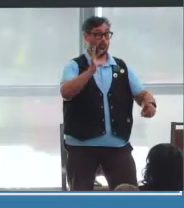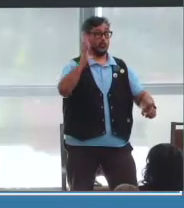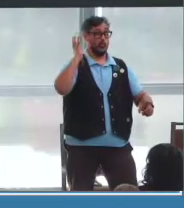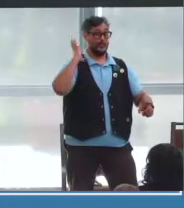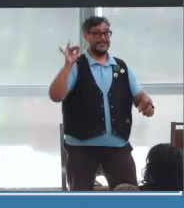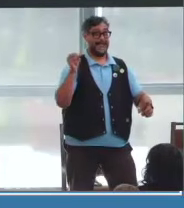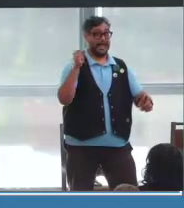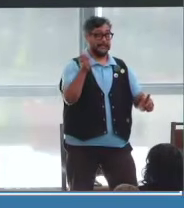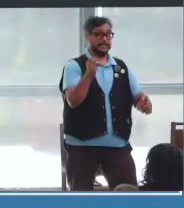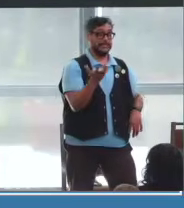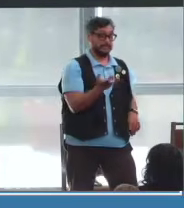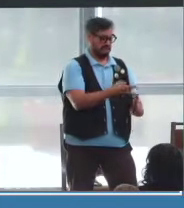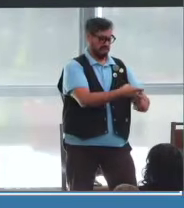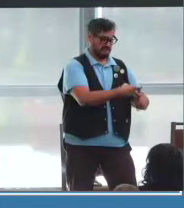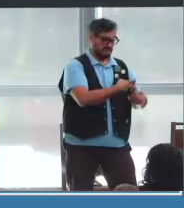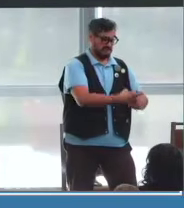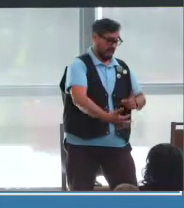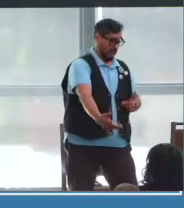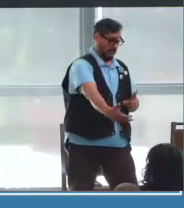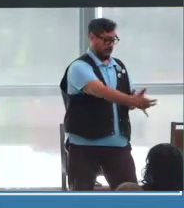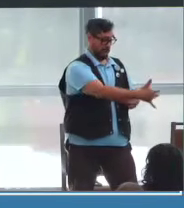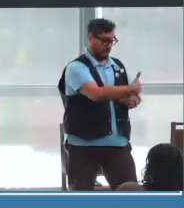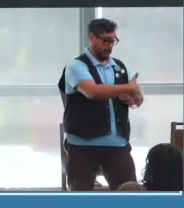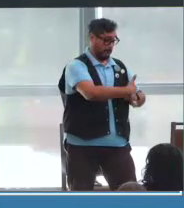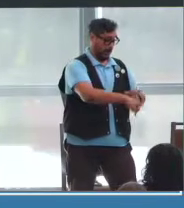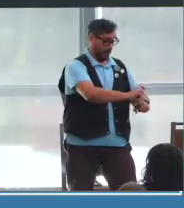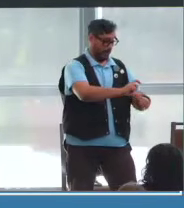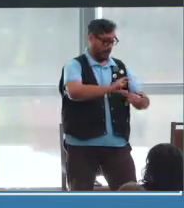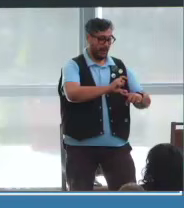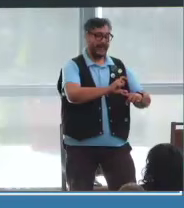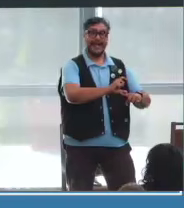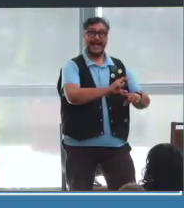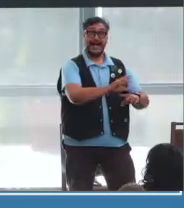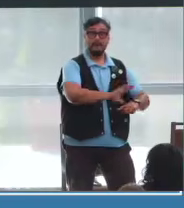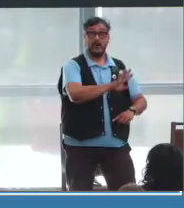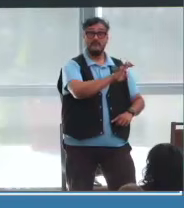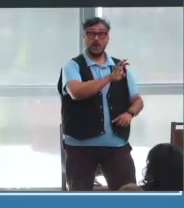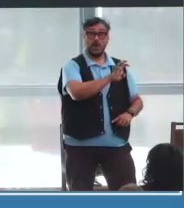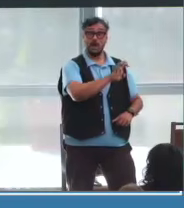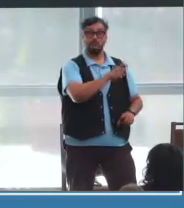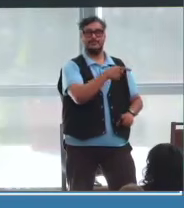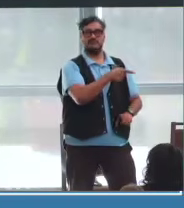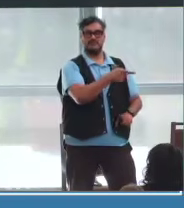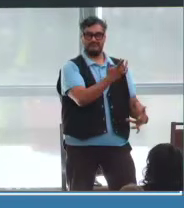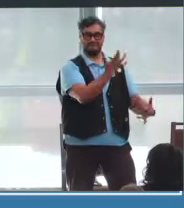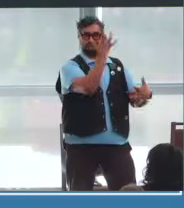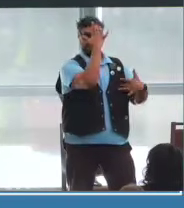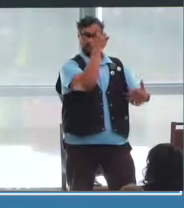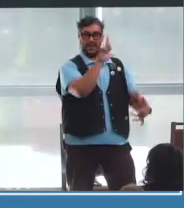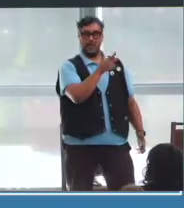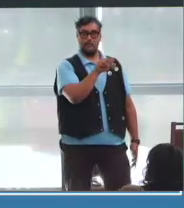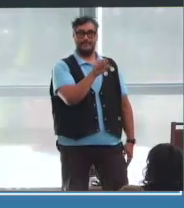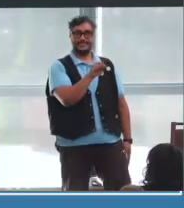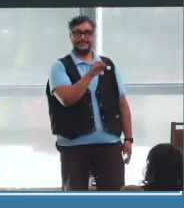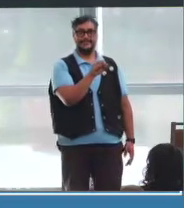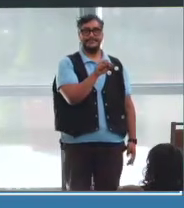1990s. And of that group, about 400 developed lupus over a 10-year period. And they looked